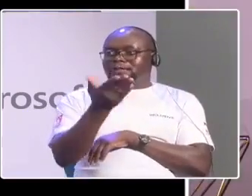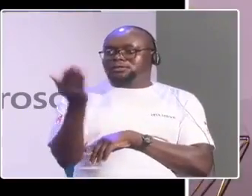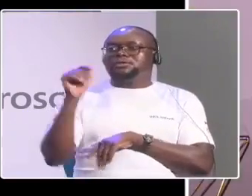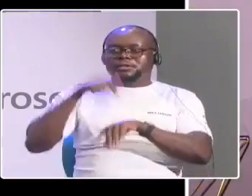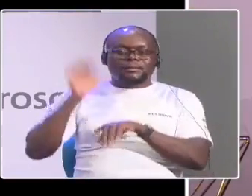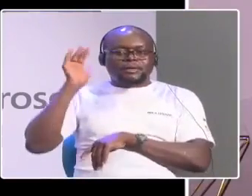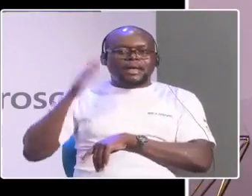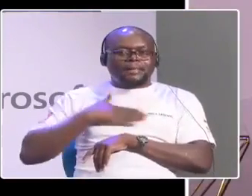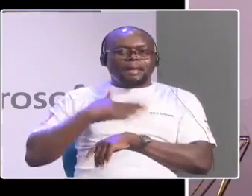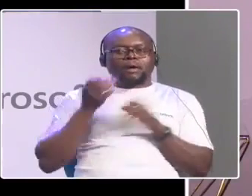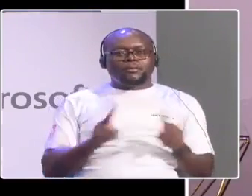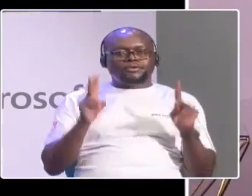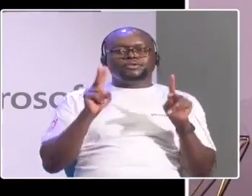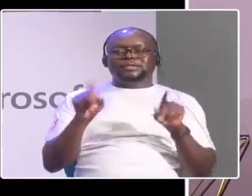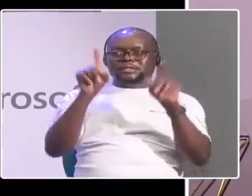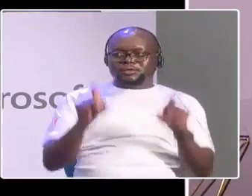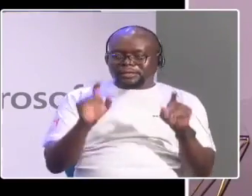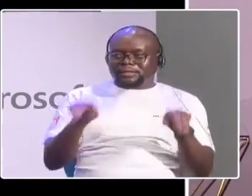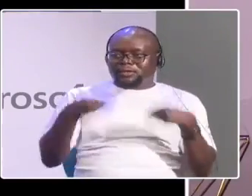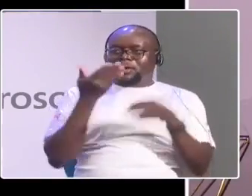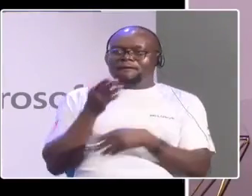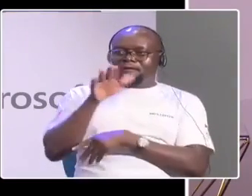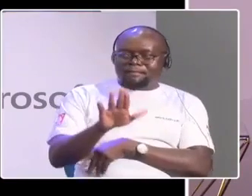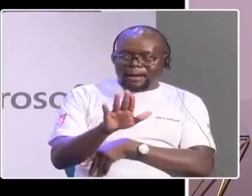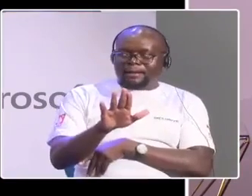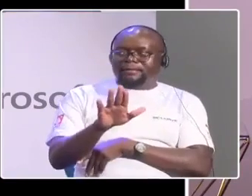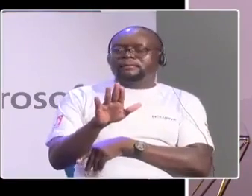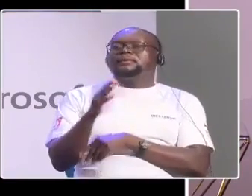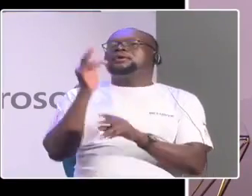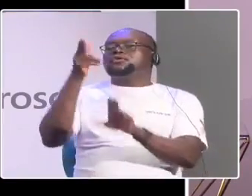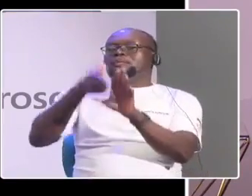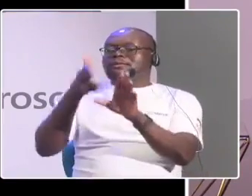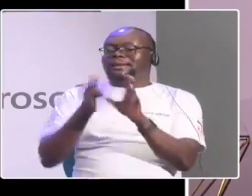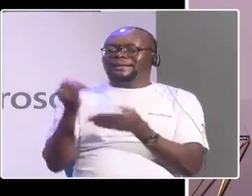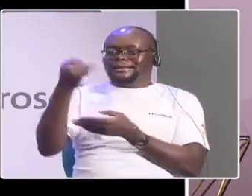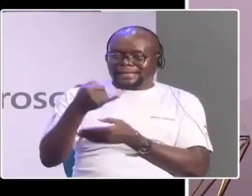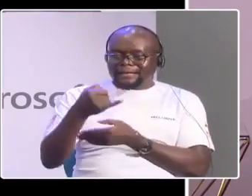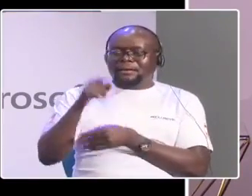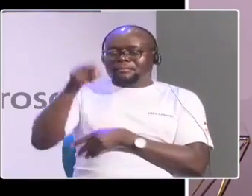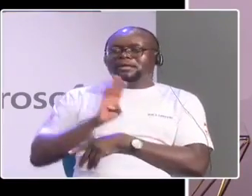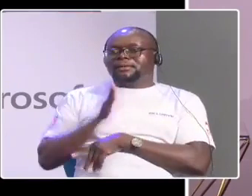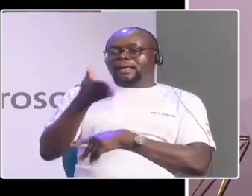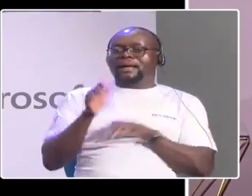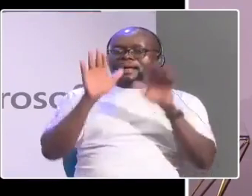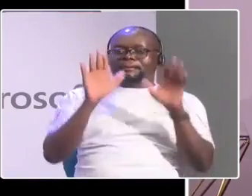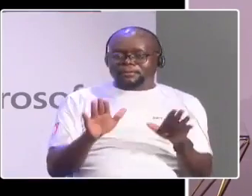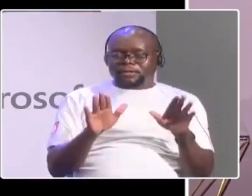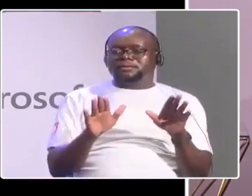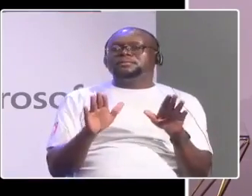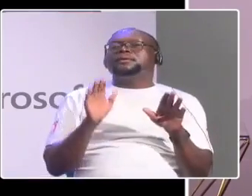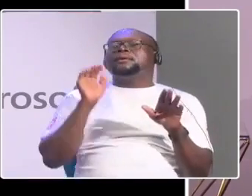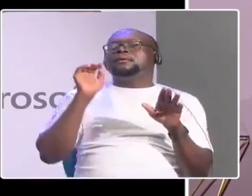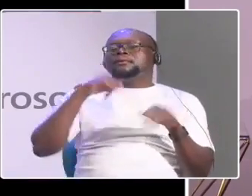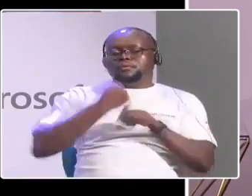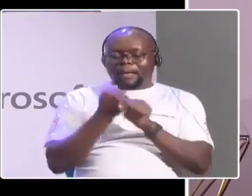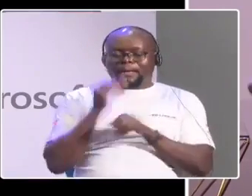hear about opportunities to test, to give feedback, to participate in design, be there. It's important, and this may well be the